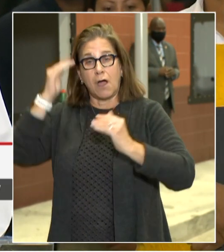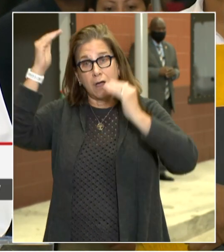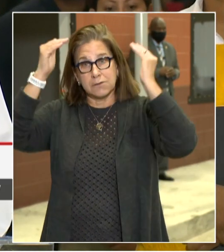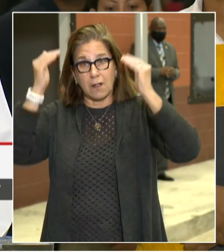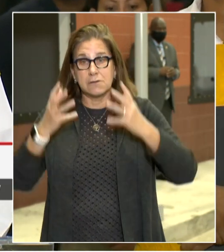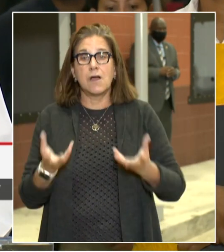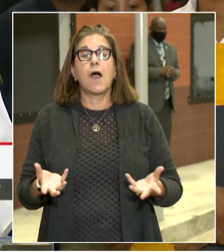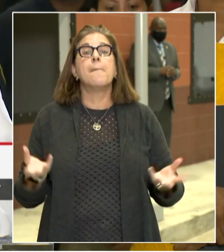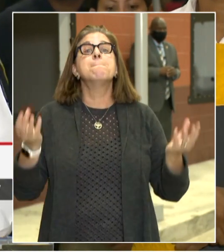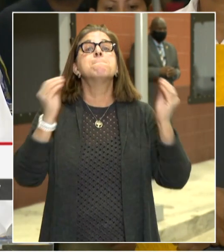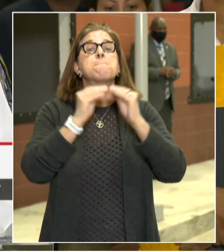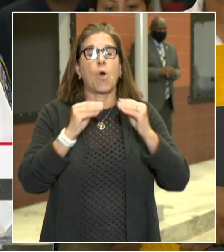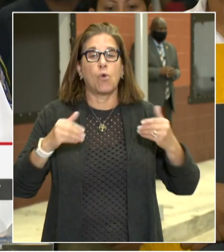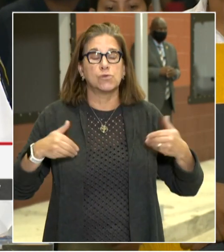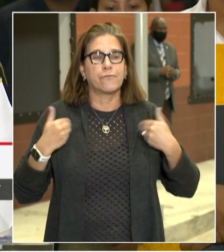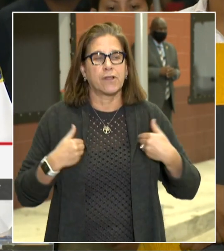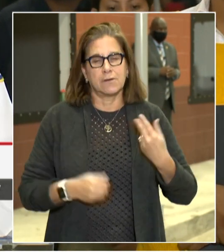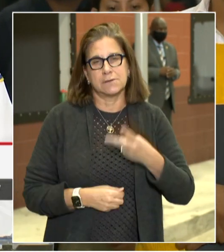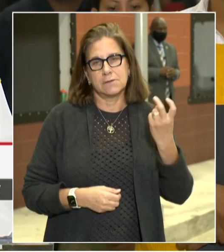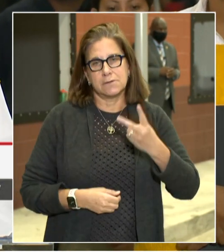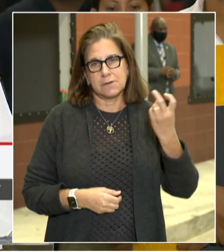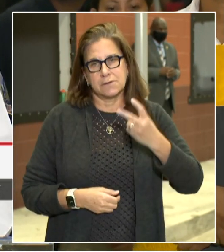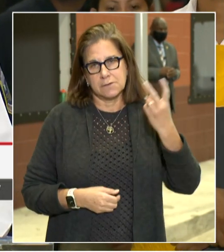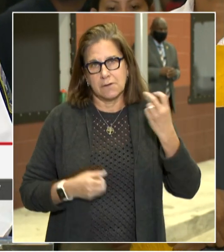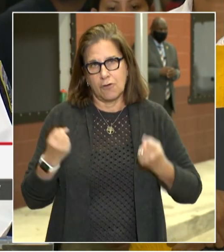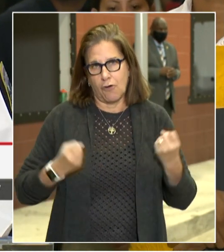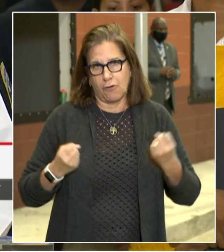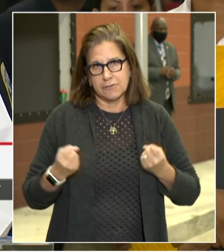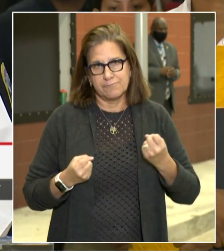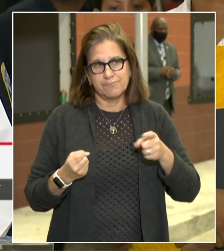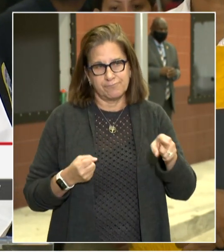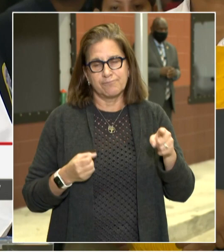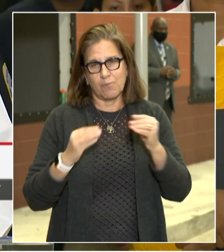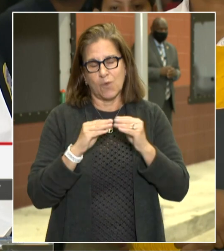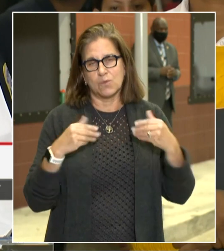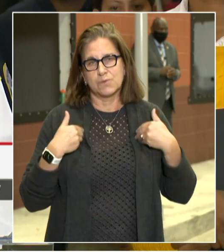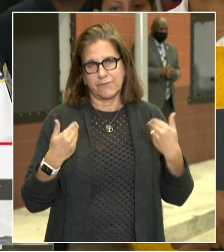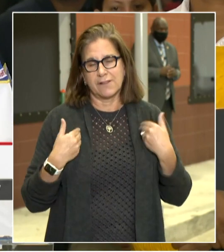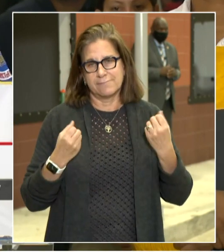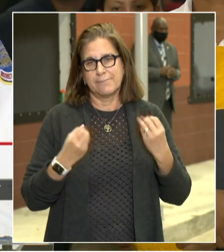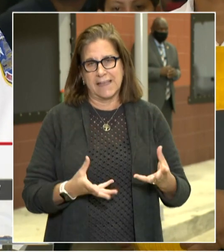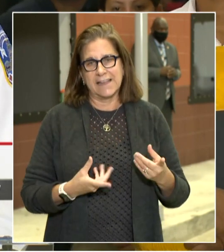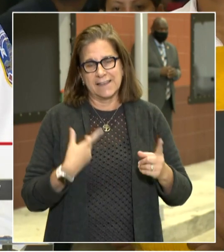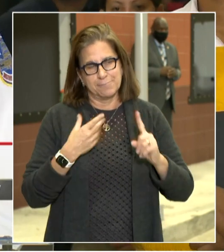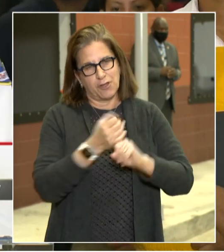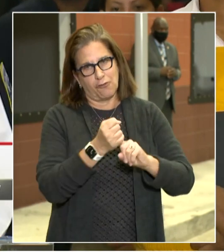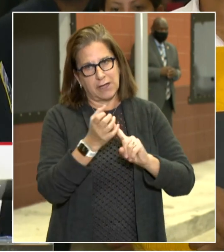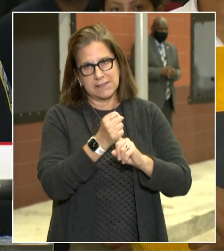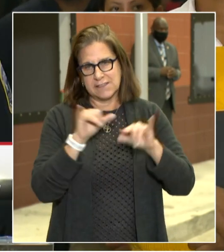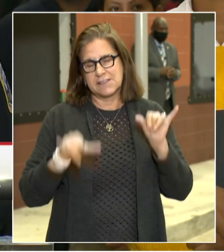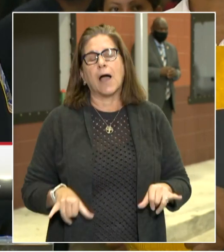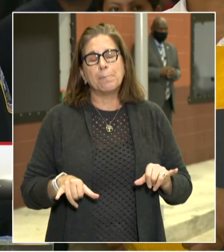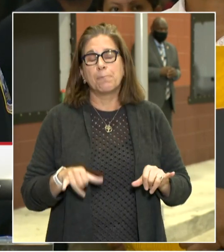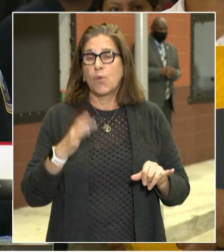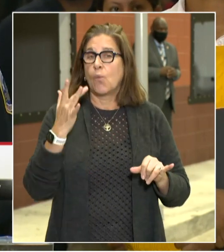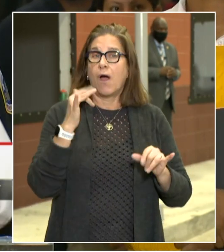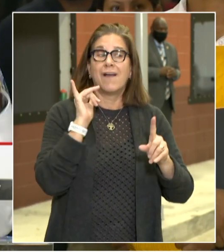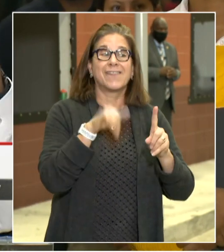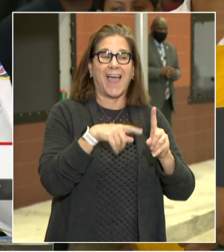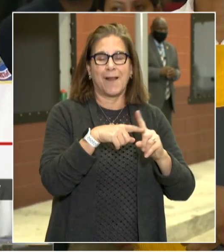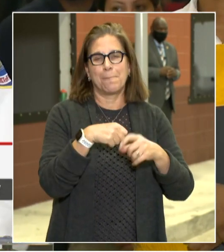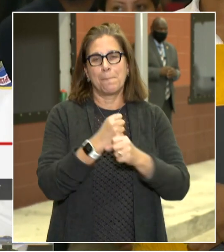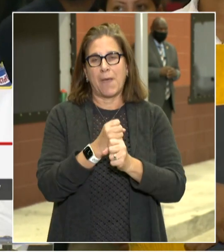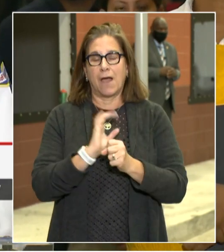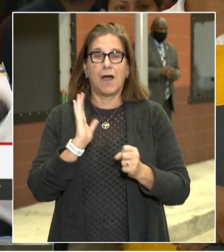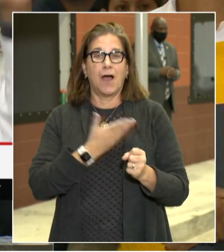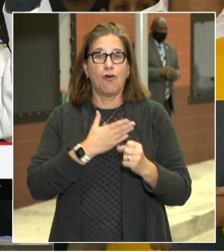know that these individuals oftentimes end up back out in our communities, and that makes our communities unsafe. Chief,